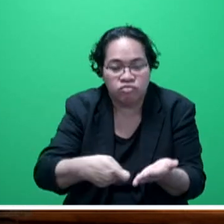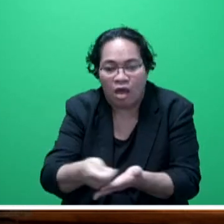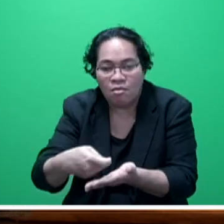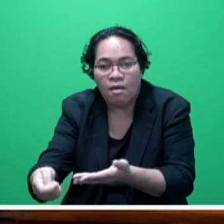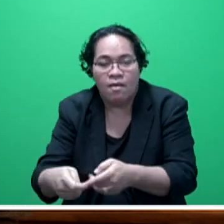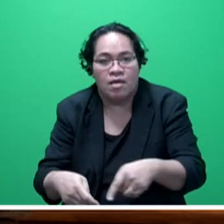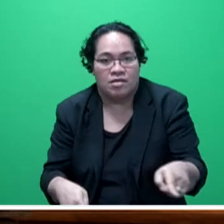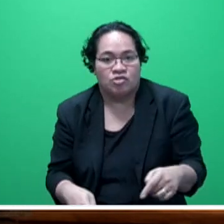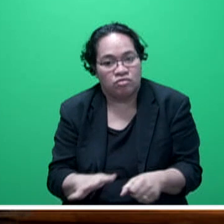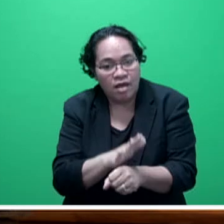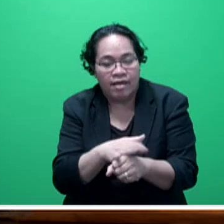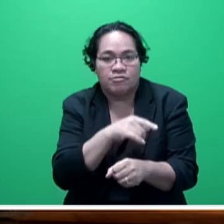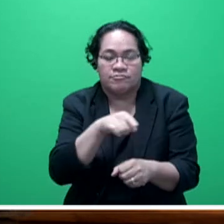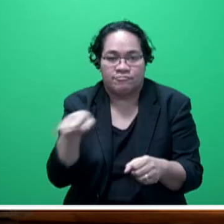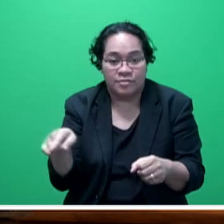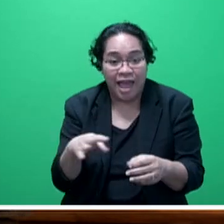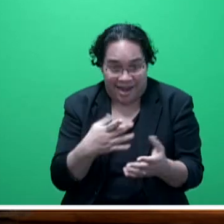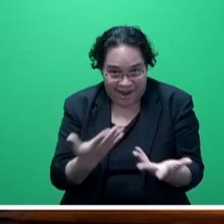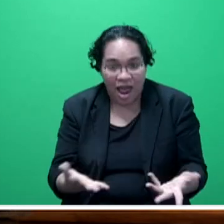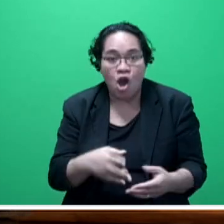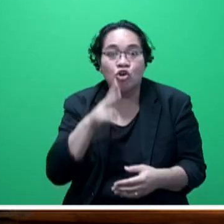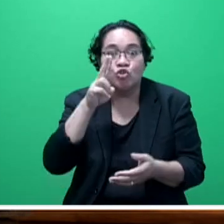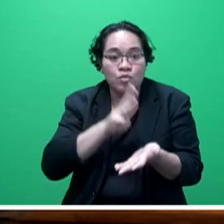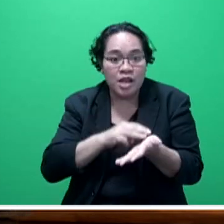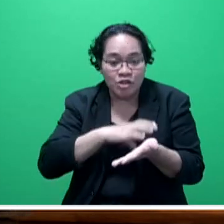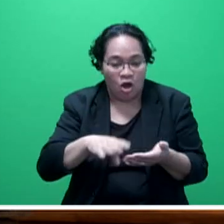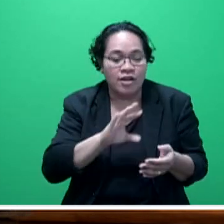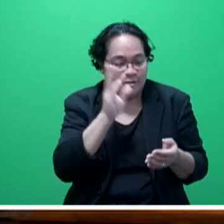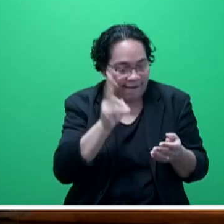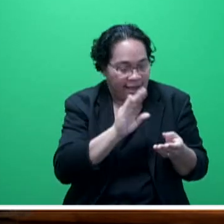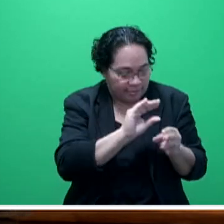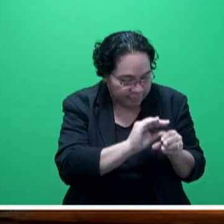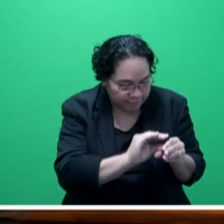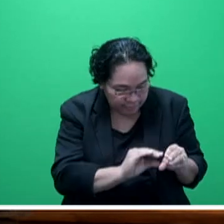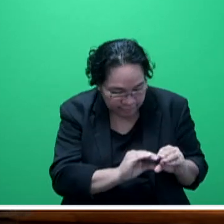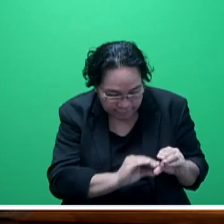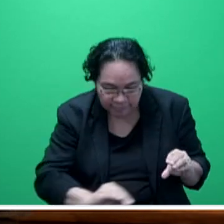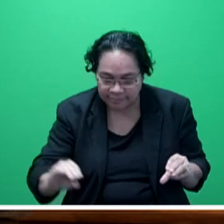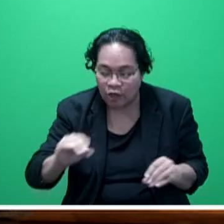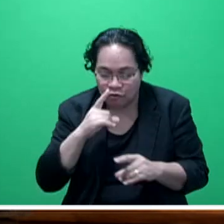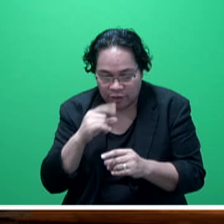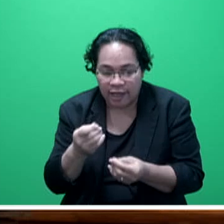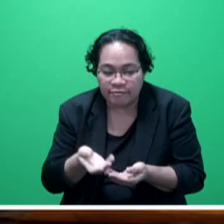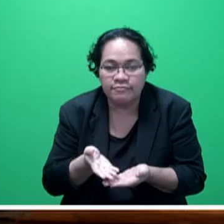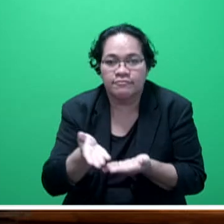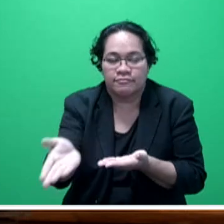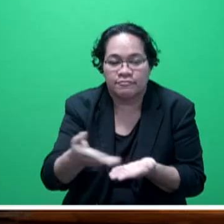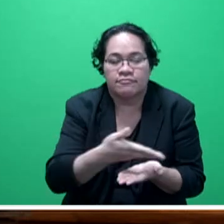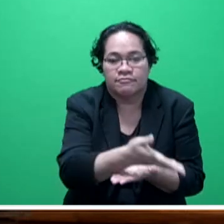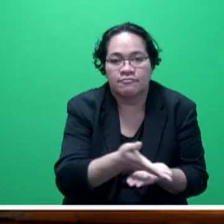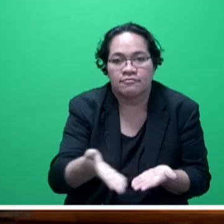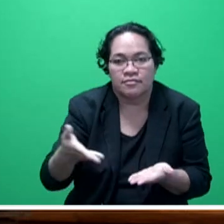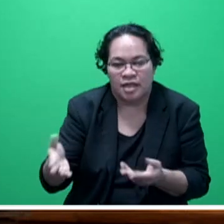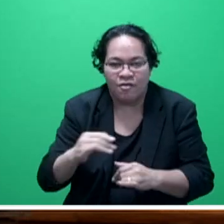government is setting aside another $2 million to enable us to deliver more on rural